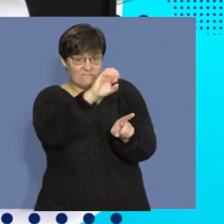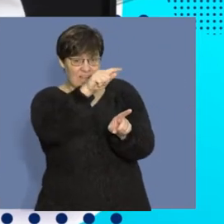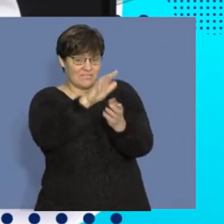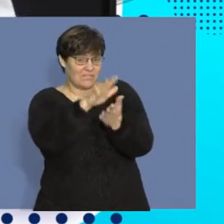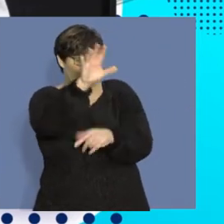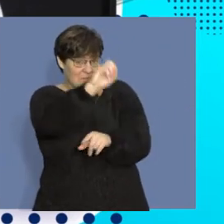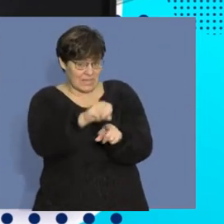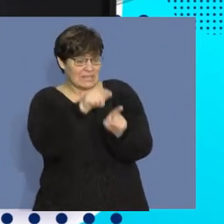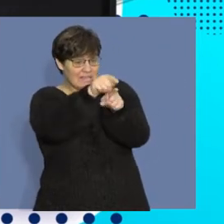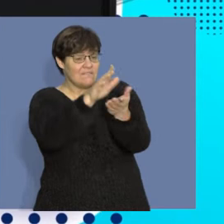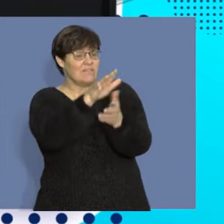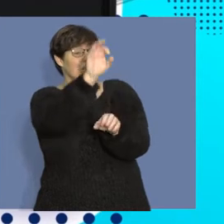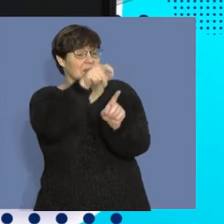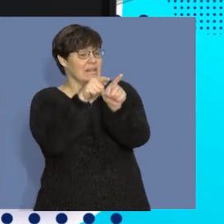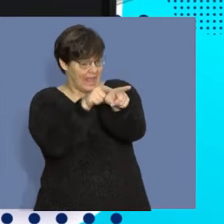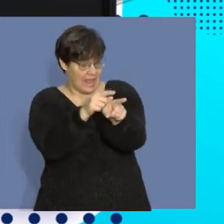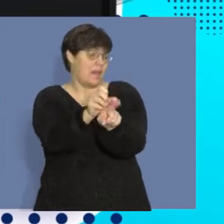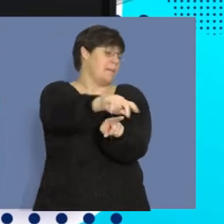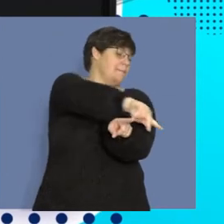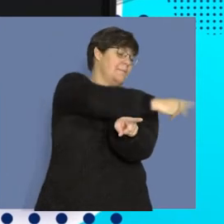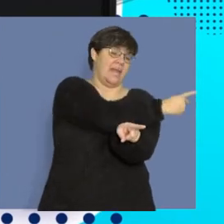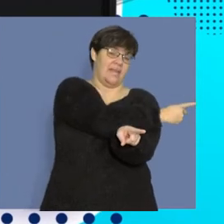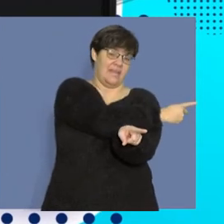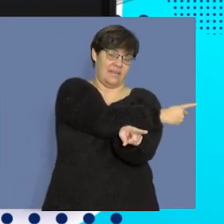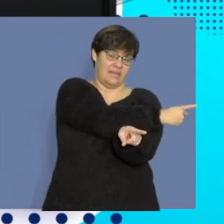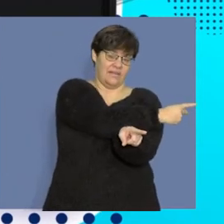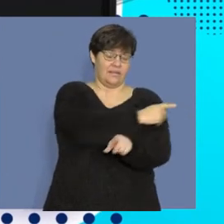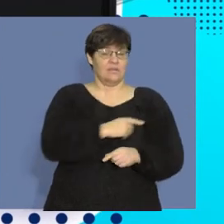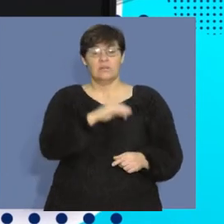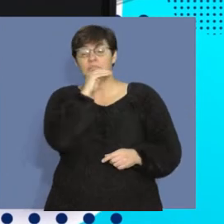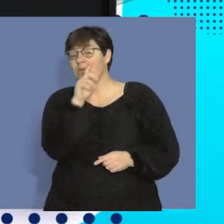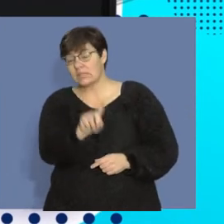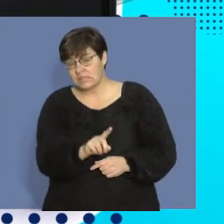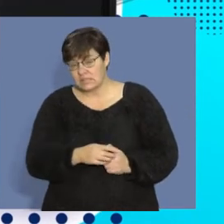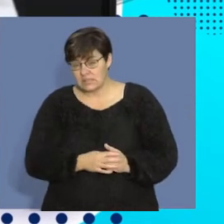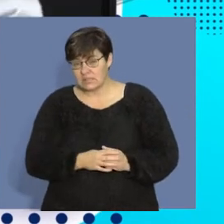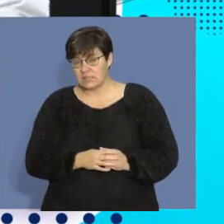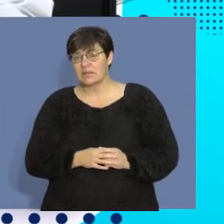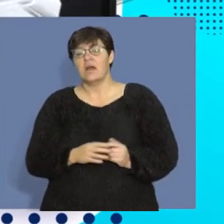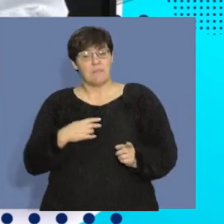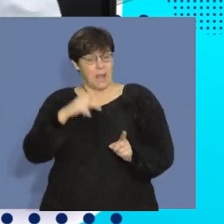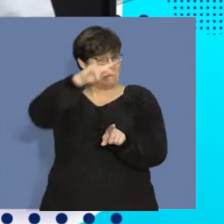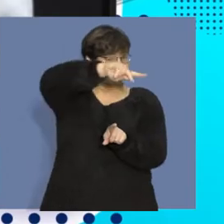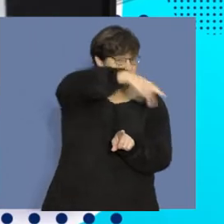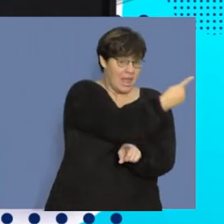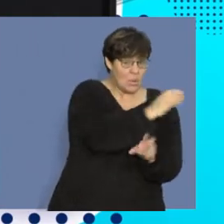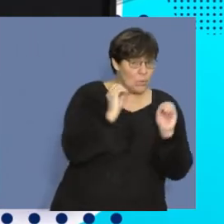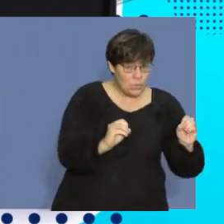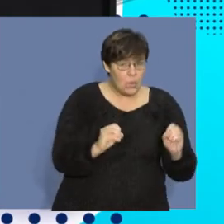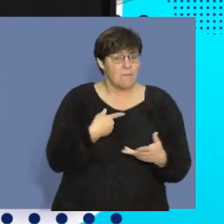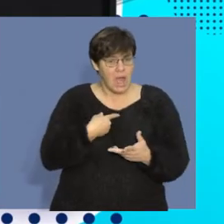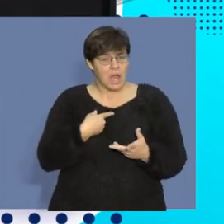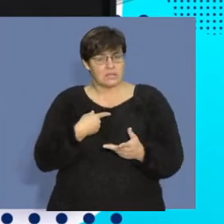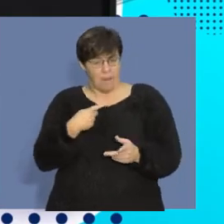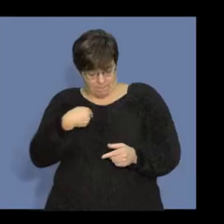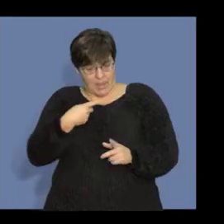clearly you can see that if this is not the case, this would mean that this would form part of tax evasion. We said